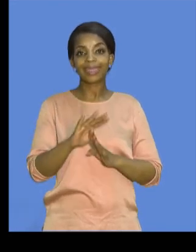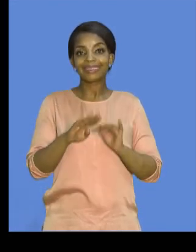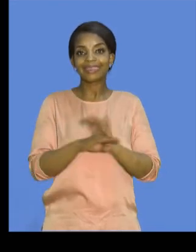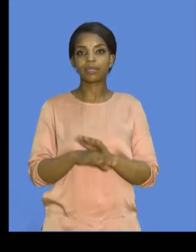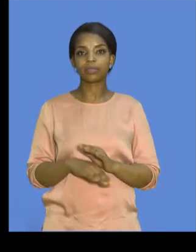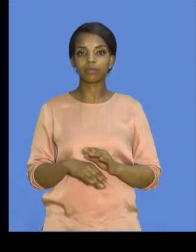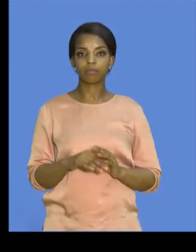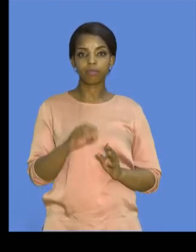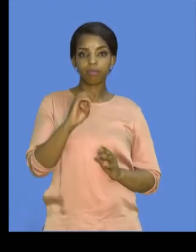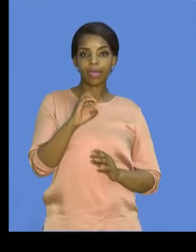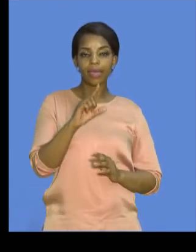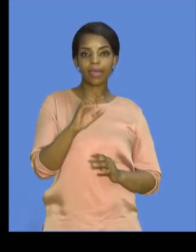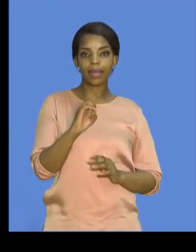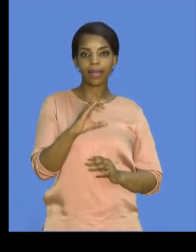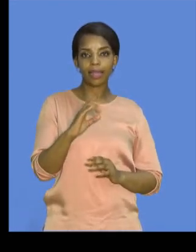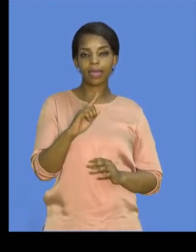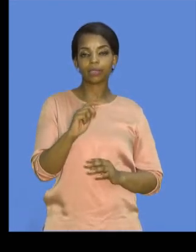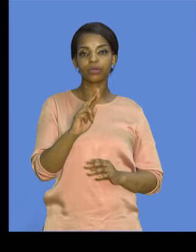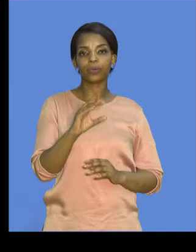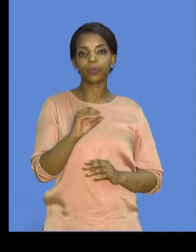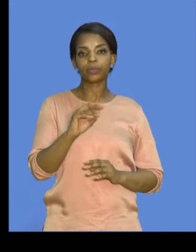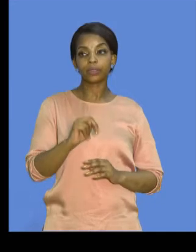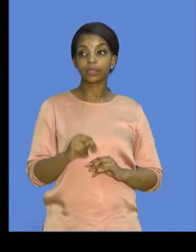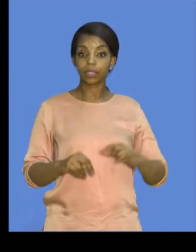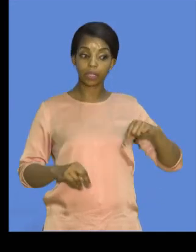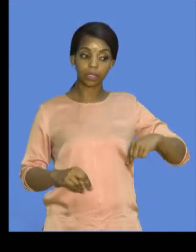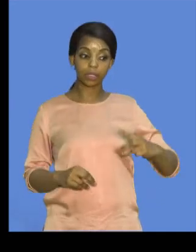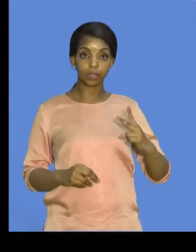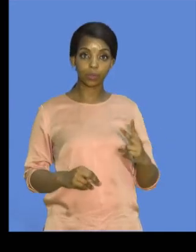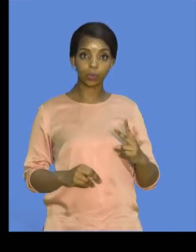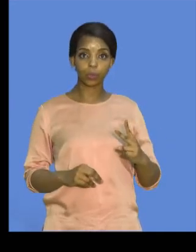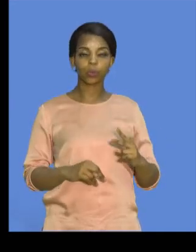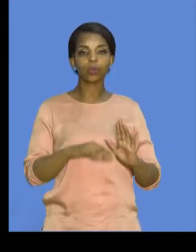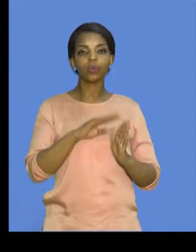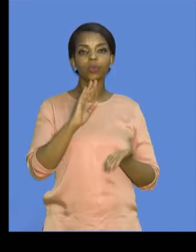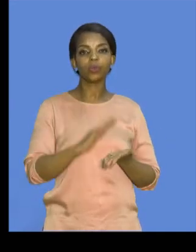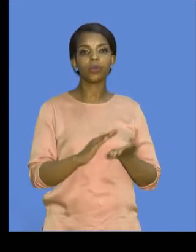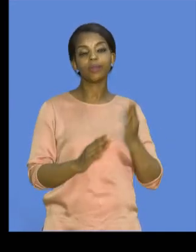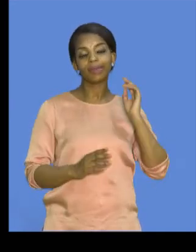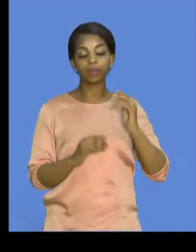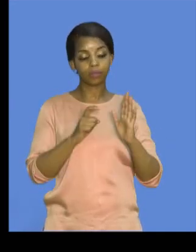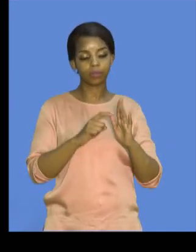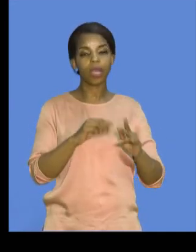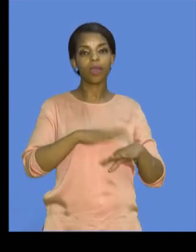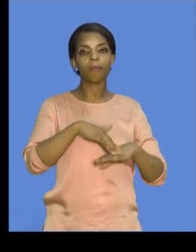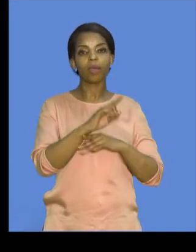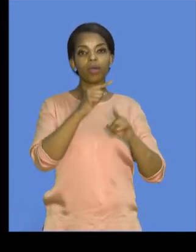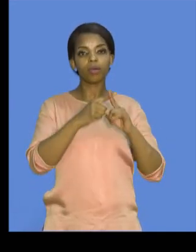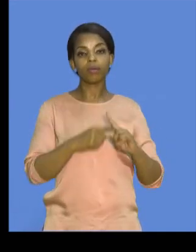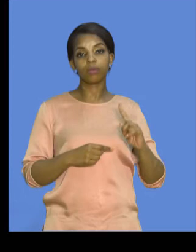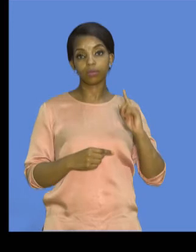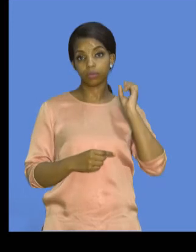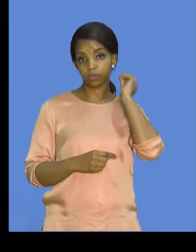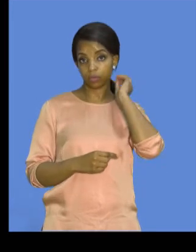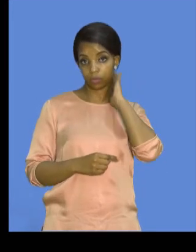electrons, while Q2 has got excess electrons. Just take that into consideration. So meaning that